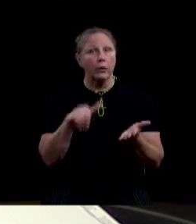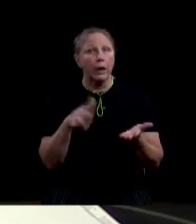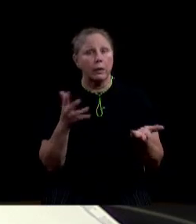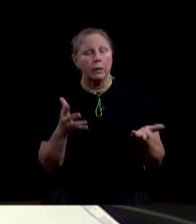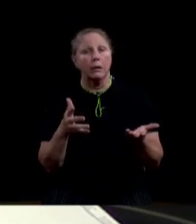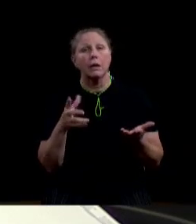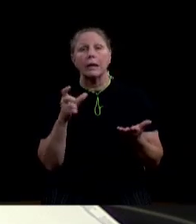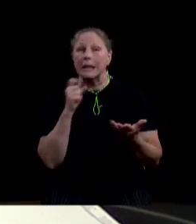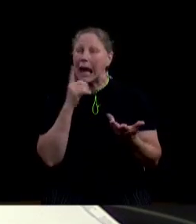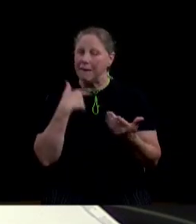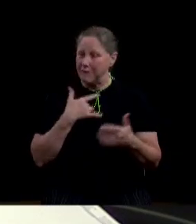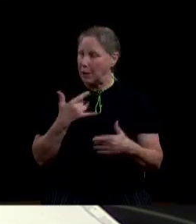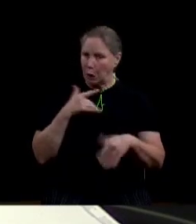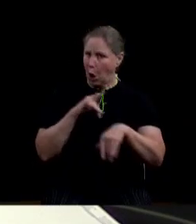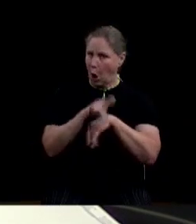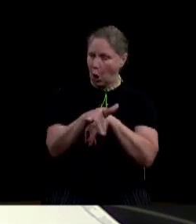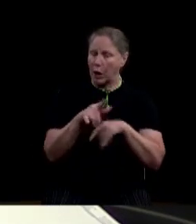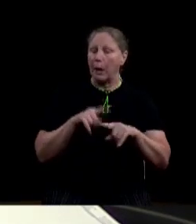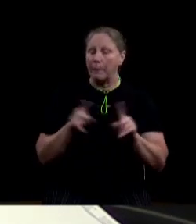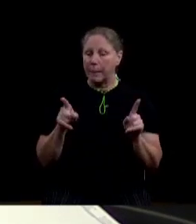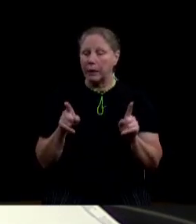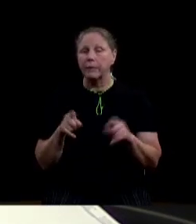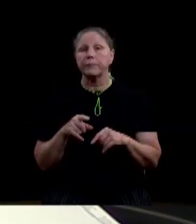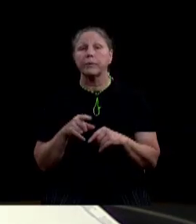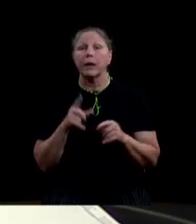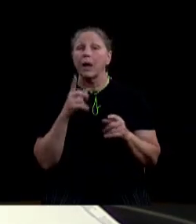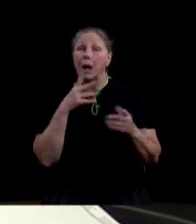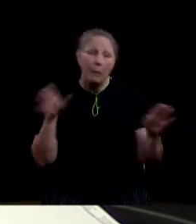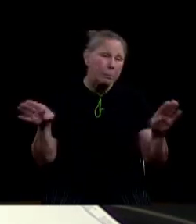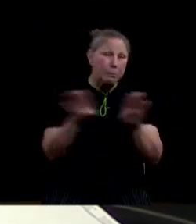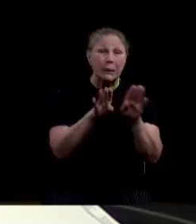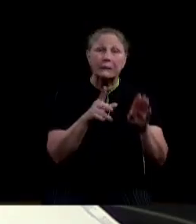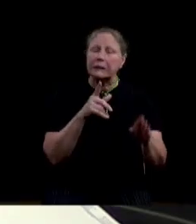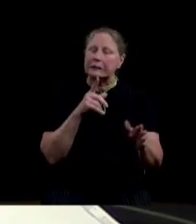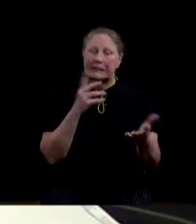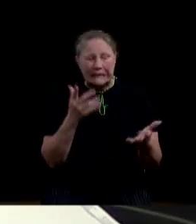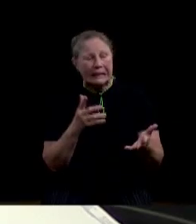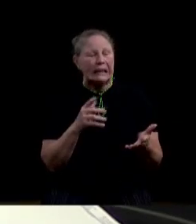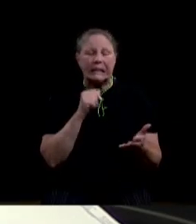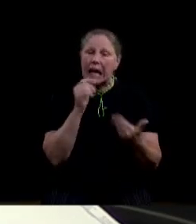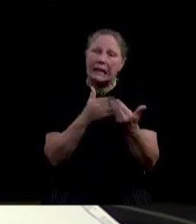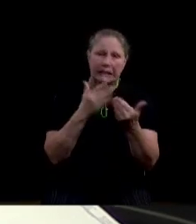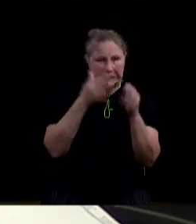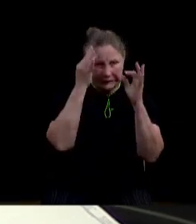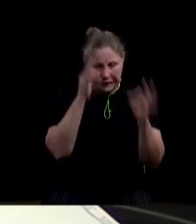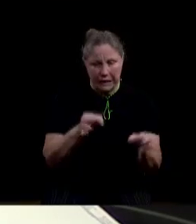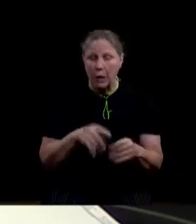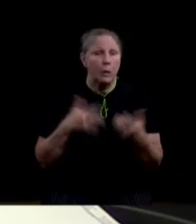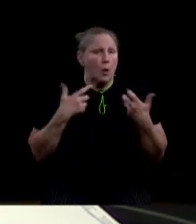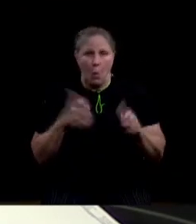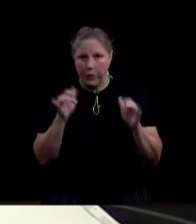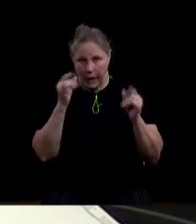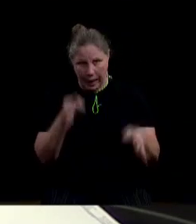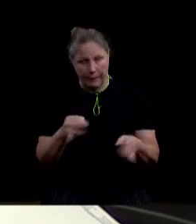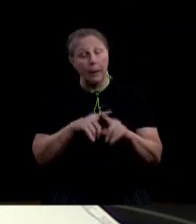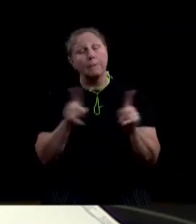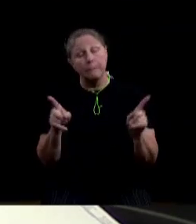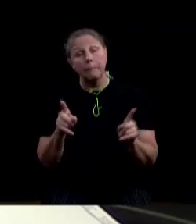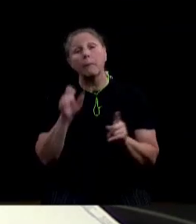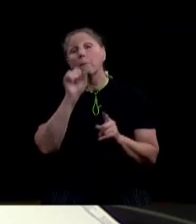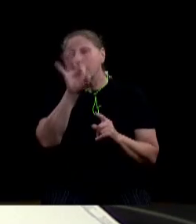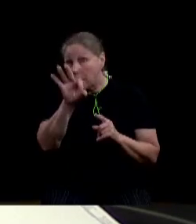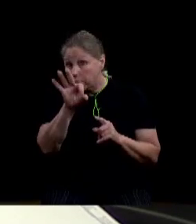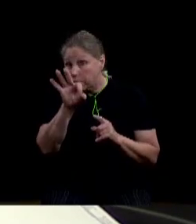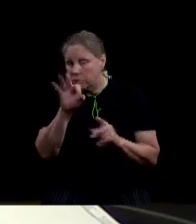closing businesses lightly, and certainly no one wants this to happen. However, if we could convince more people that physical